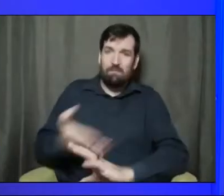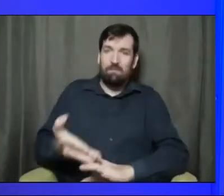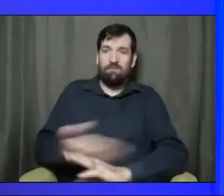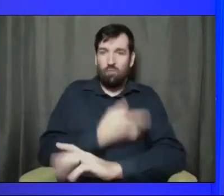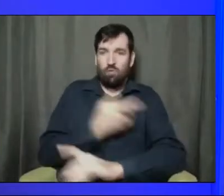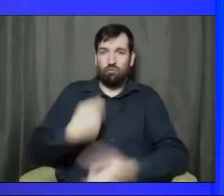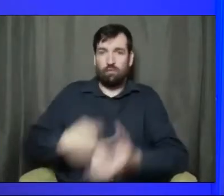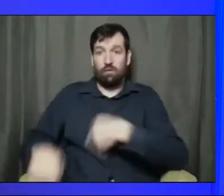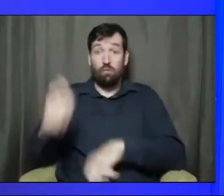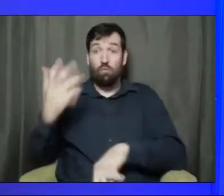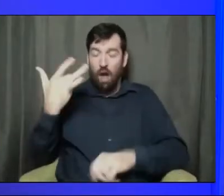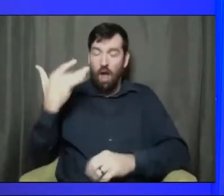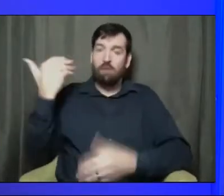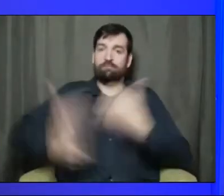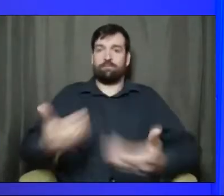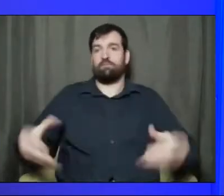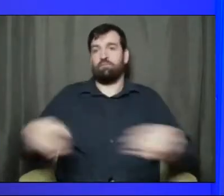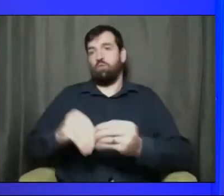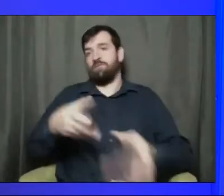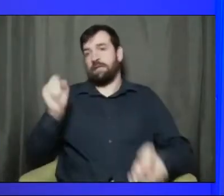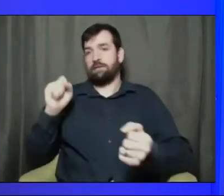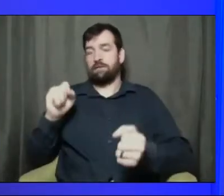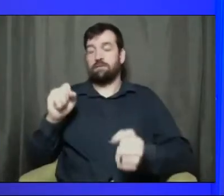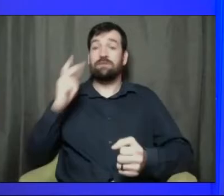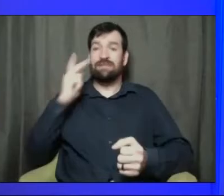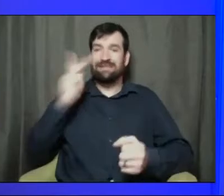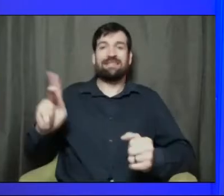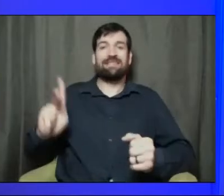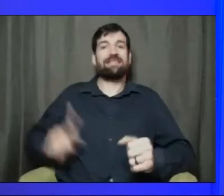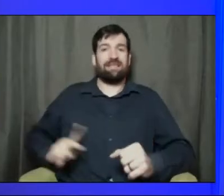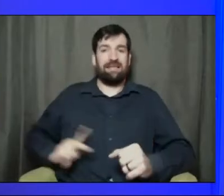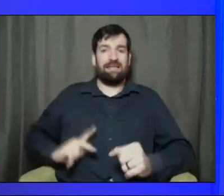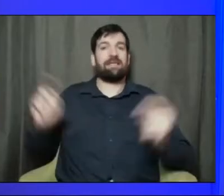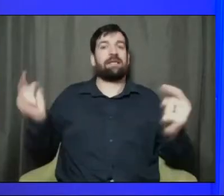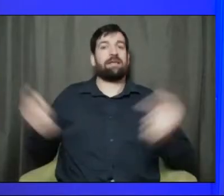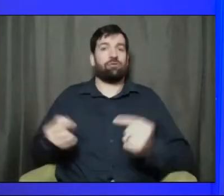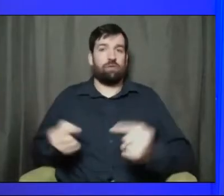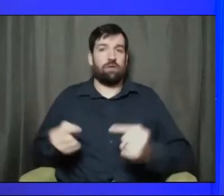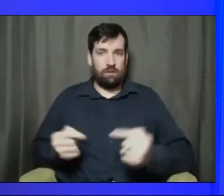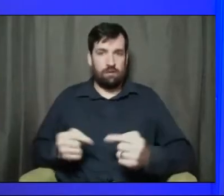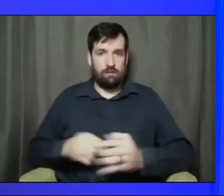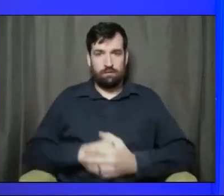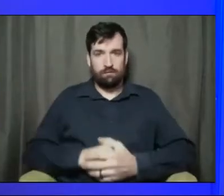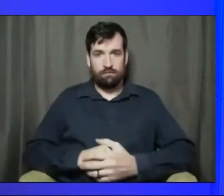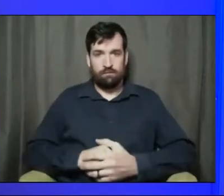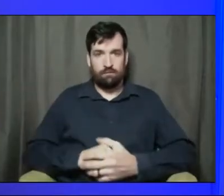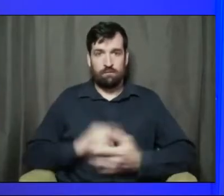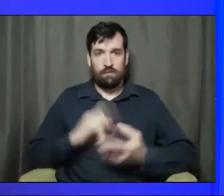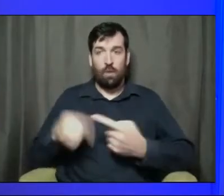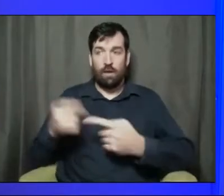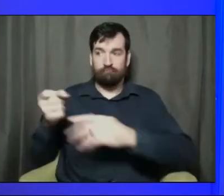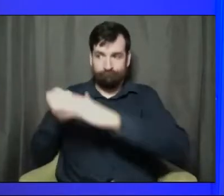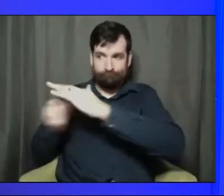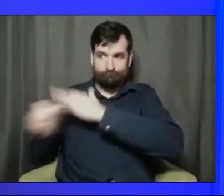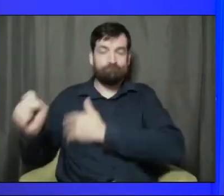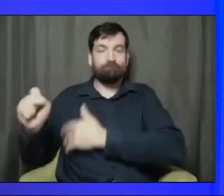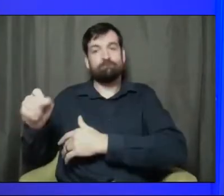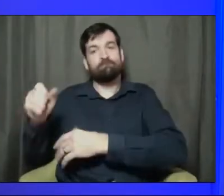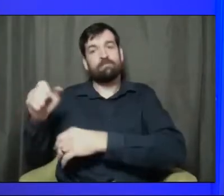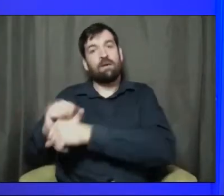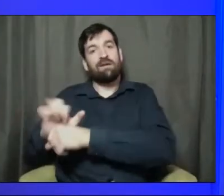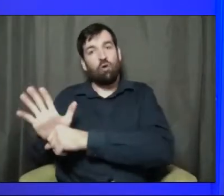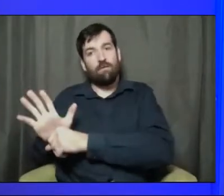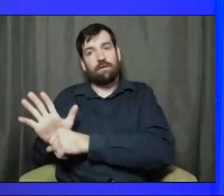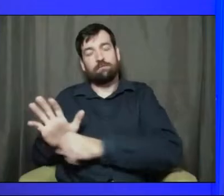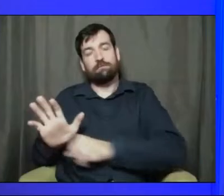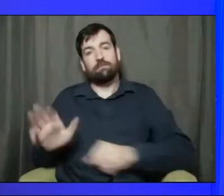We absolutely see kidney injury when people get admitted with coronavirus, and some